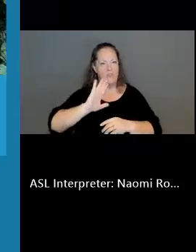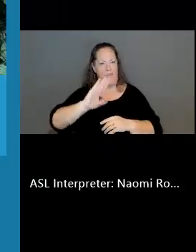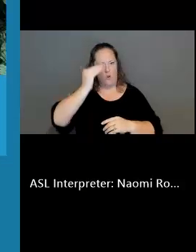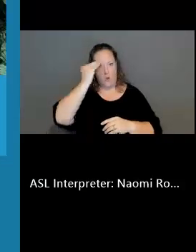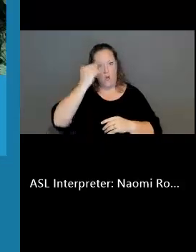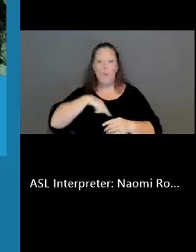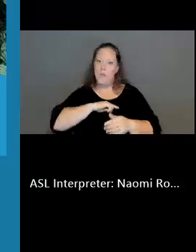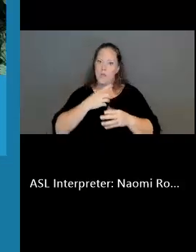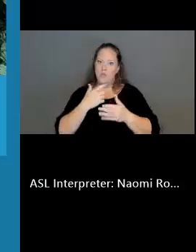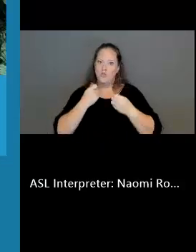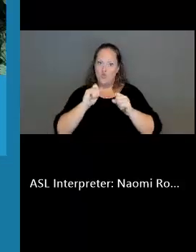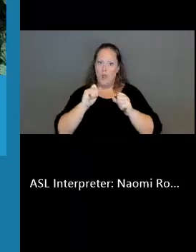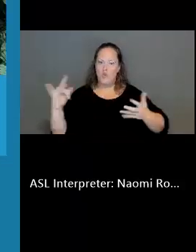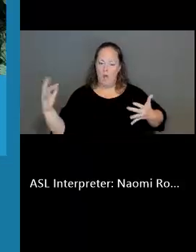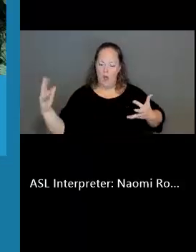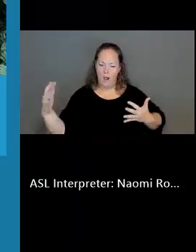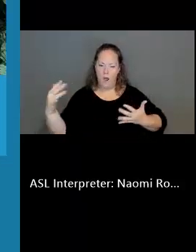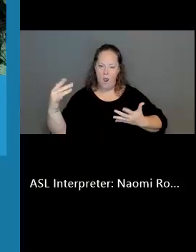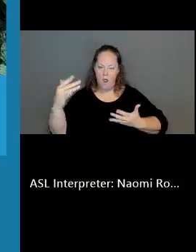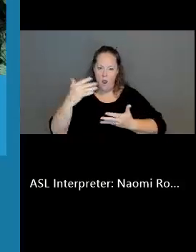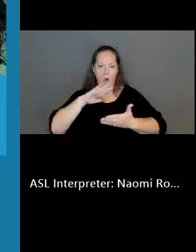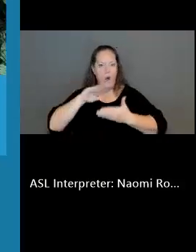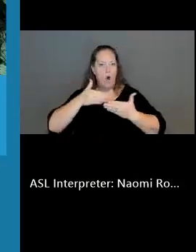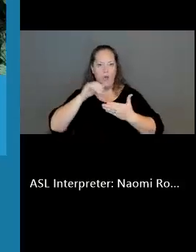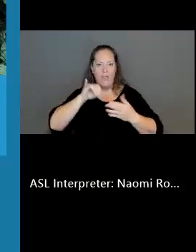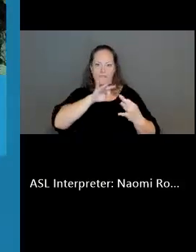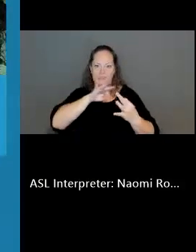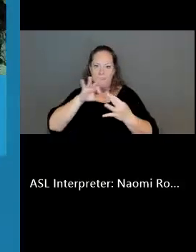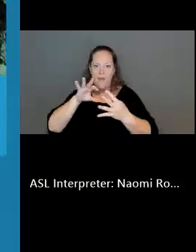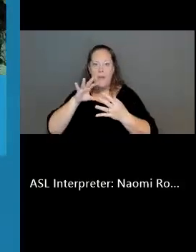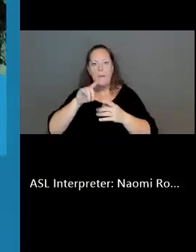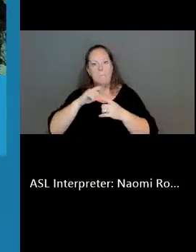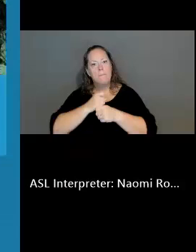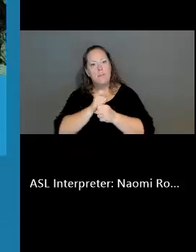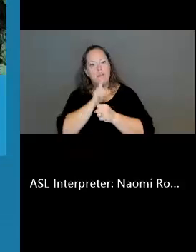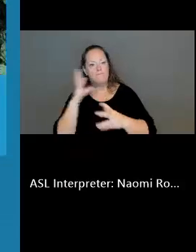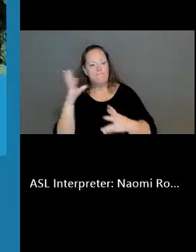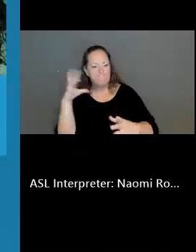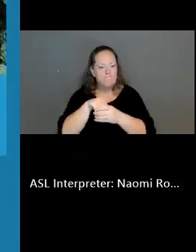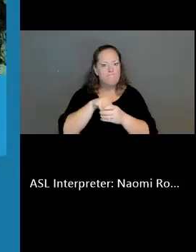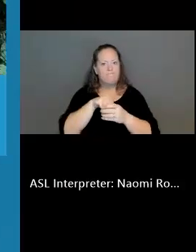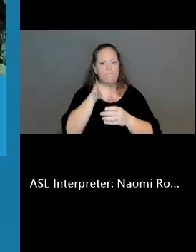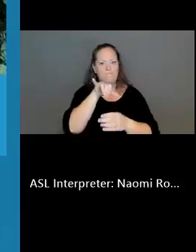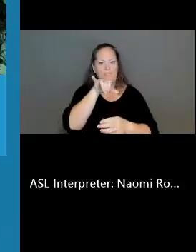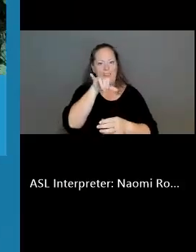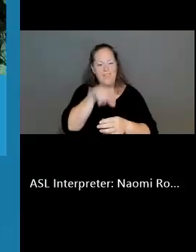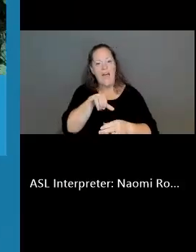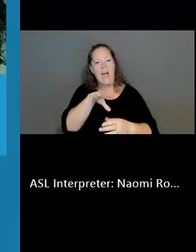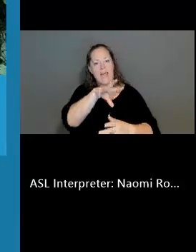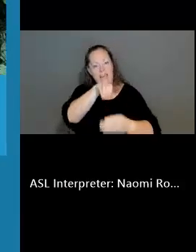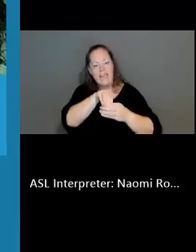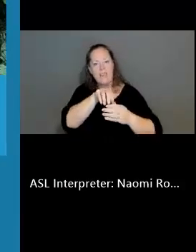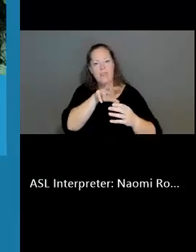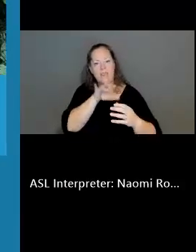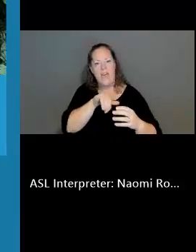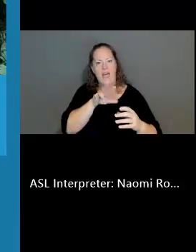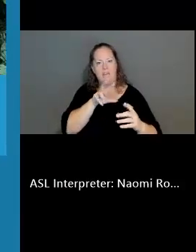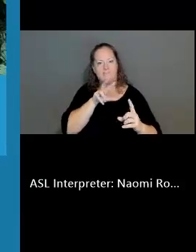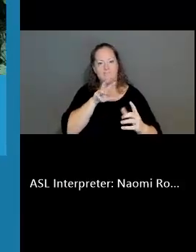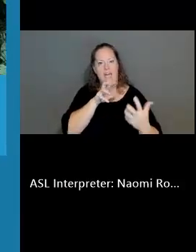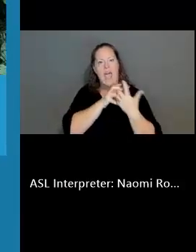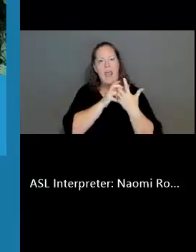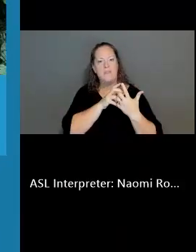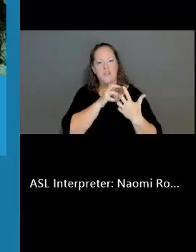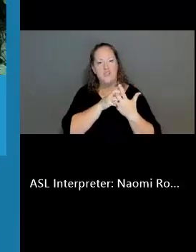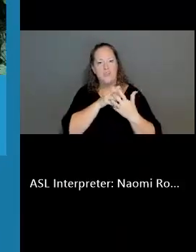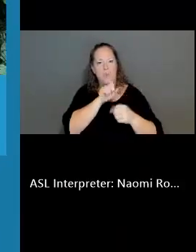and have it in our adaptation workbook and in our case studies. And with